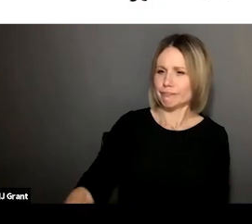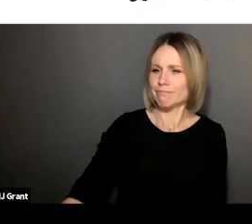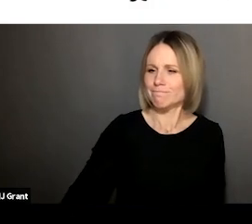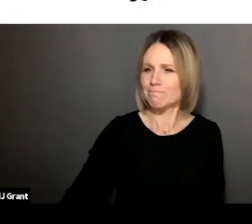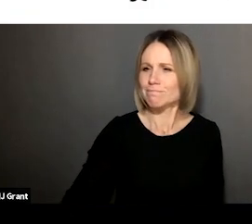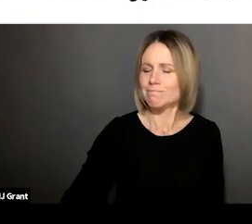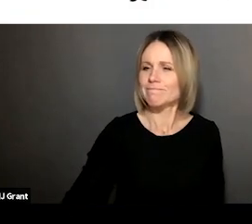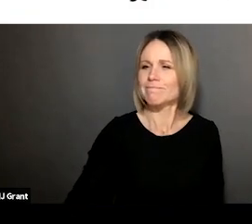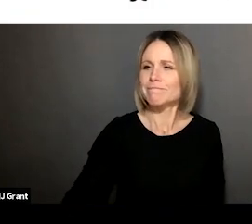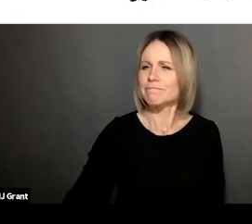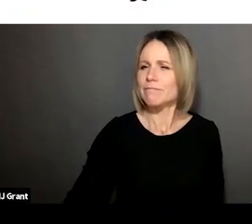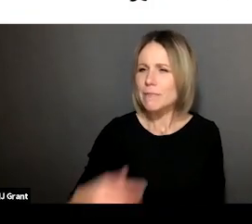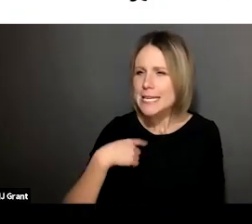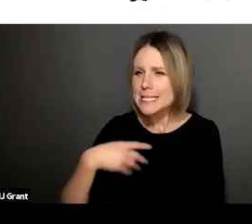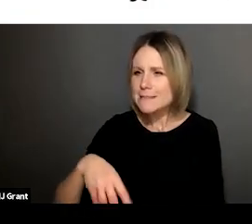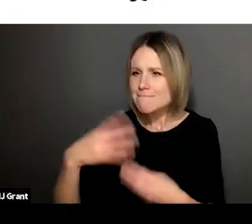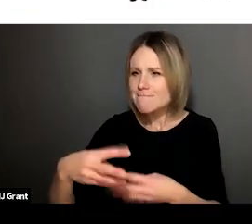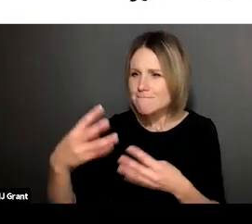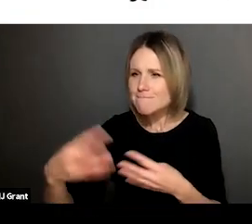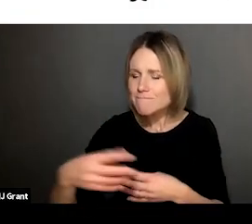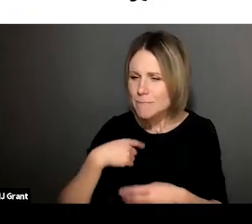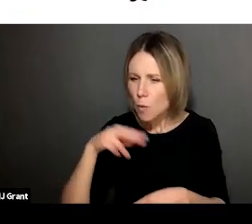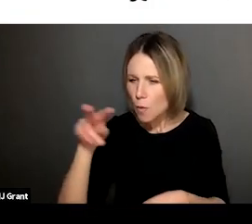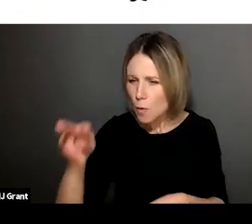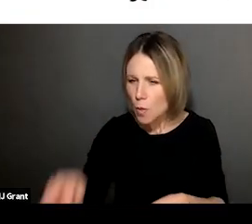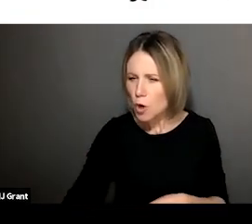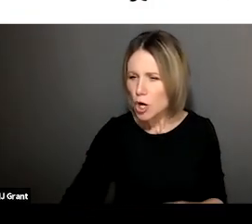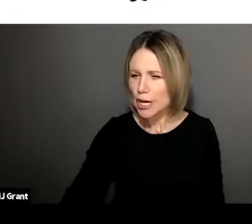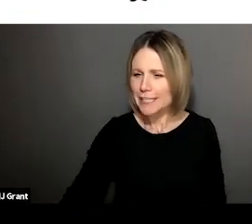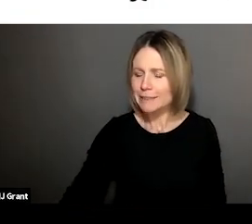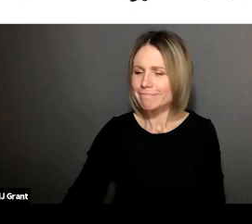it was about, where was it? Now I've lost it again.